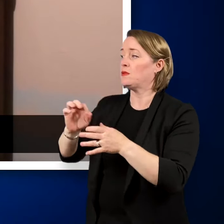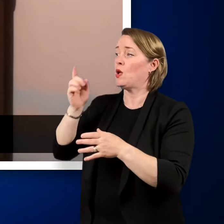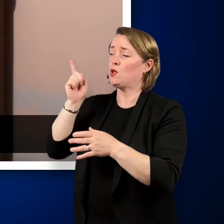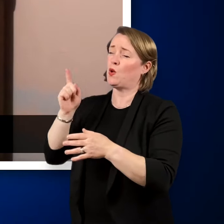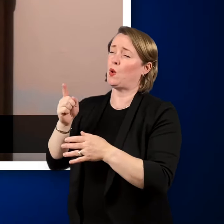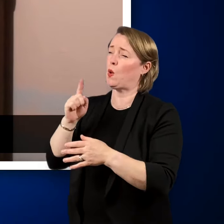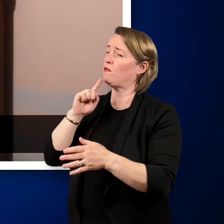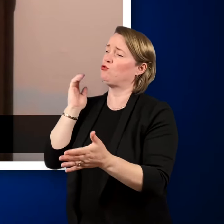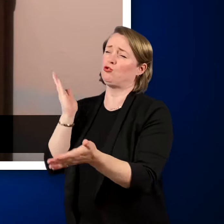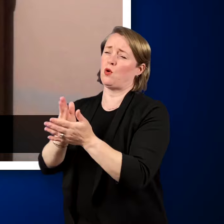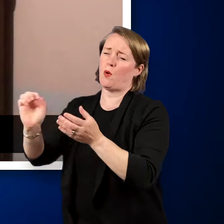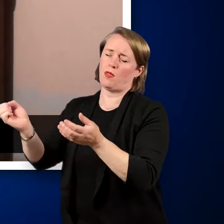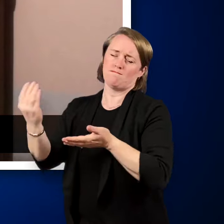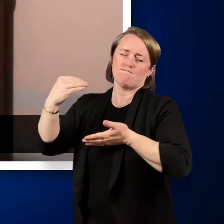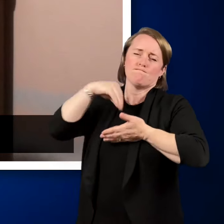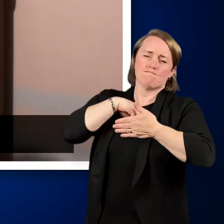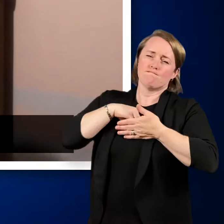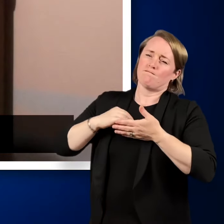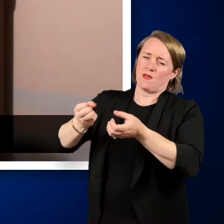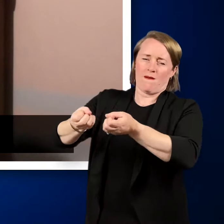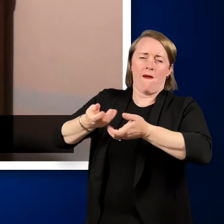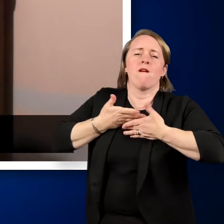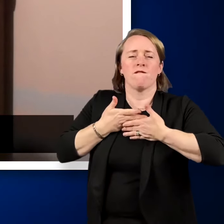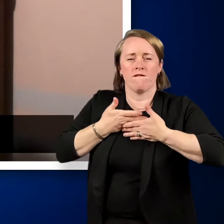burn the truth on our